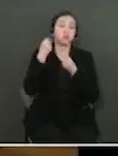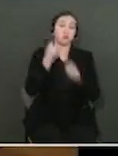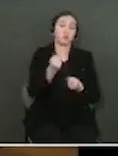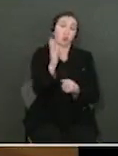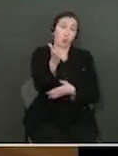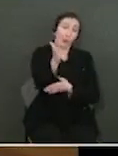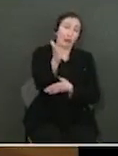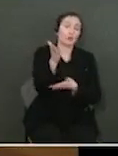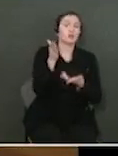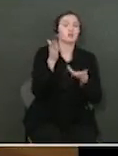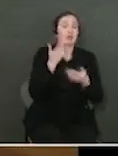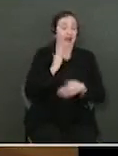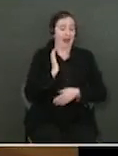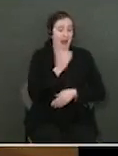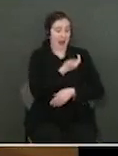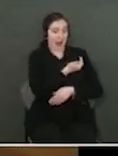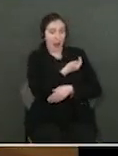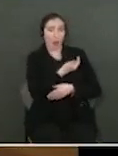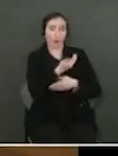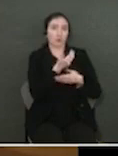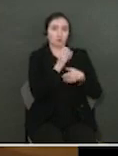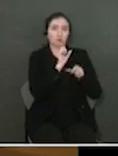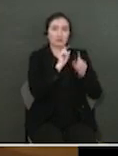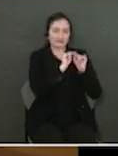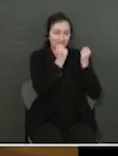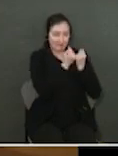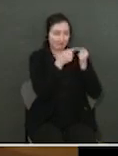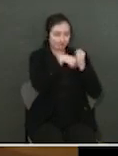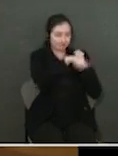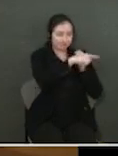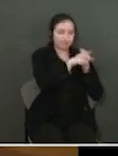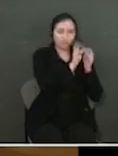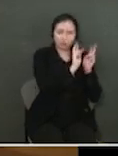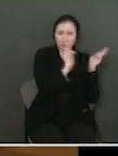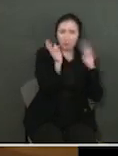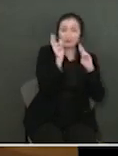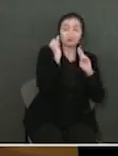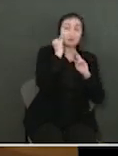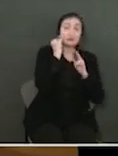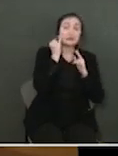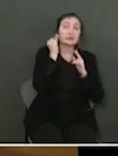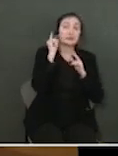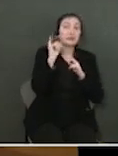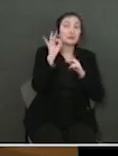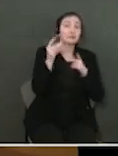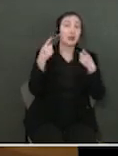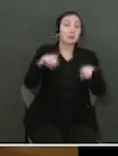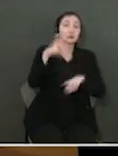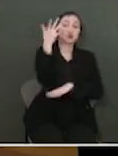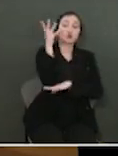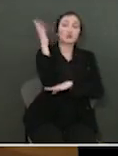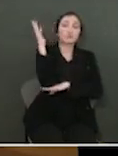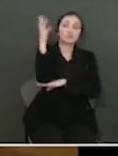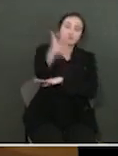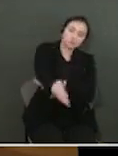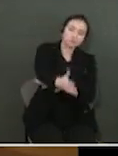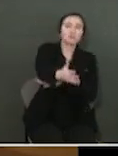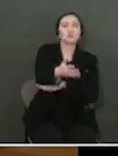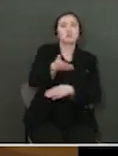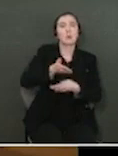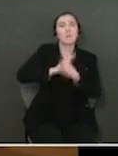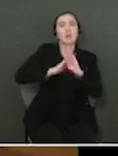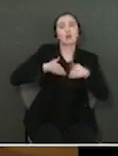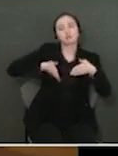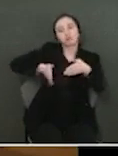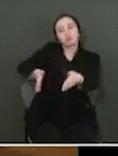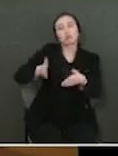stormwater rapid response teams will be on standby for any downed trees that may block the right-of-way. And our barricade